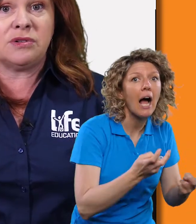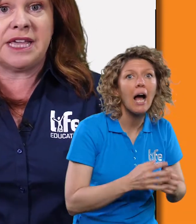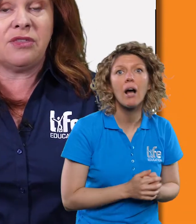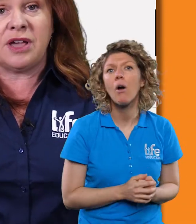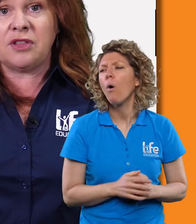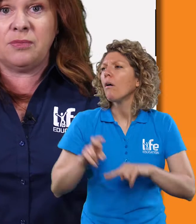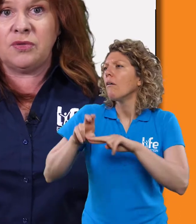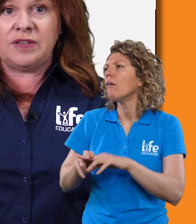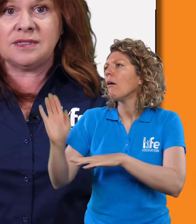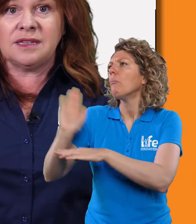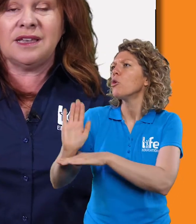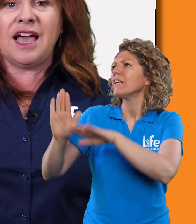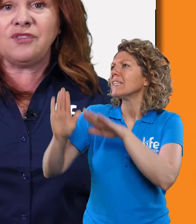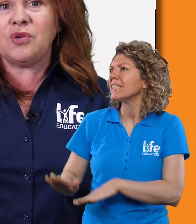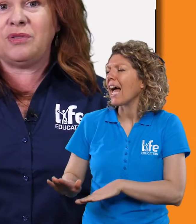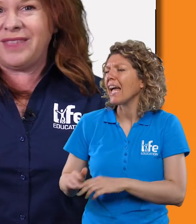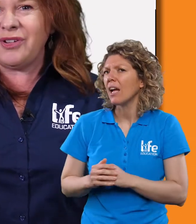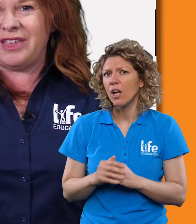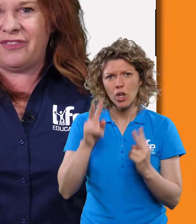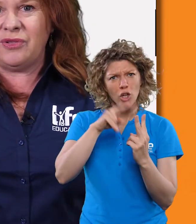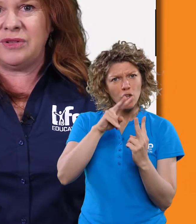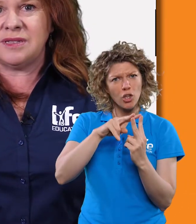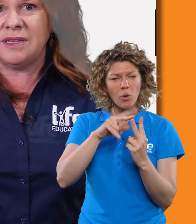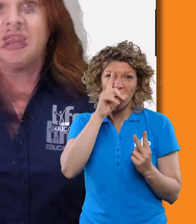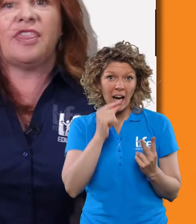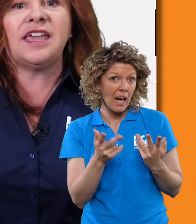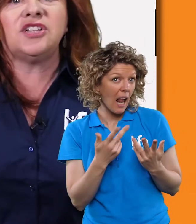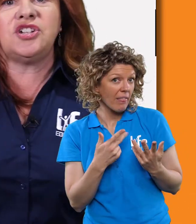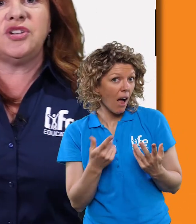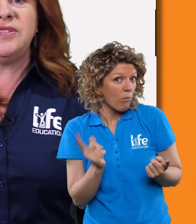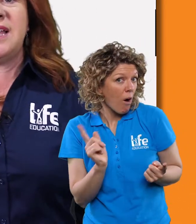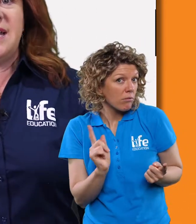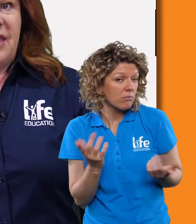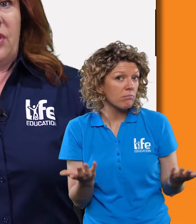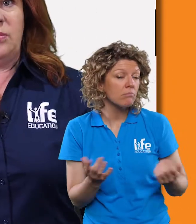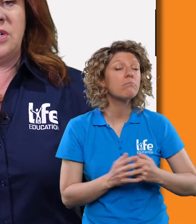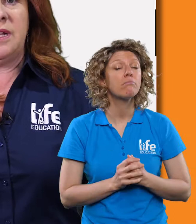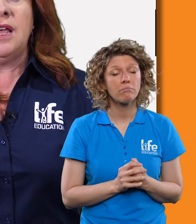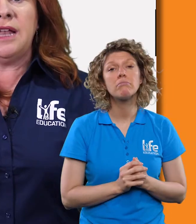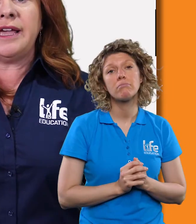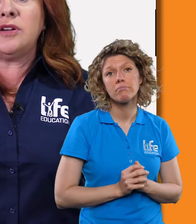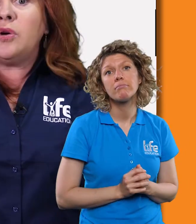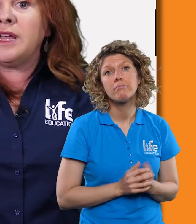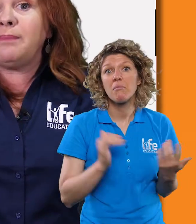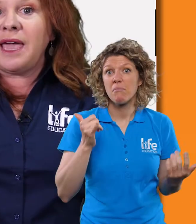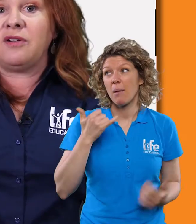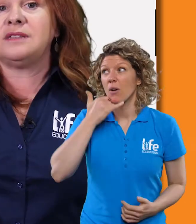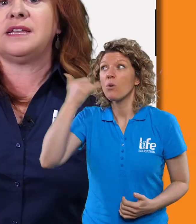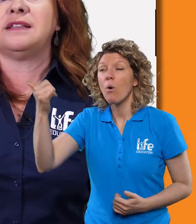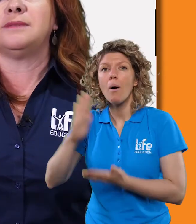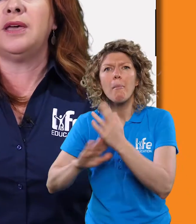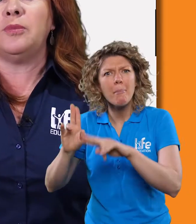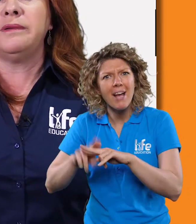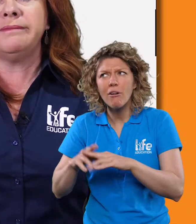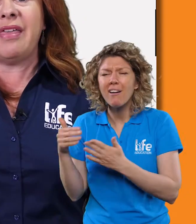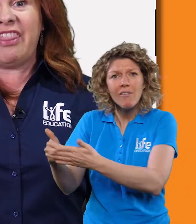Gabby altogether and go to the movies. After all, they've got their phones. They can choose another option, like calling parents to